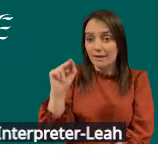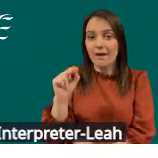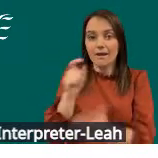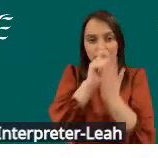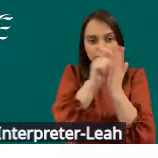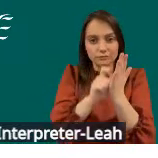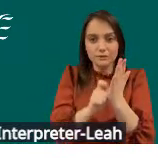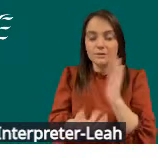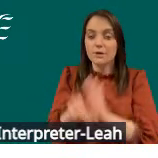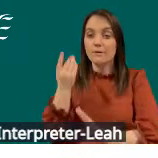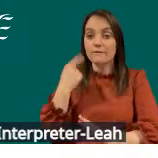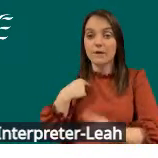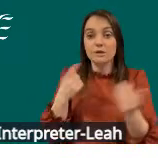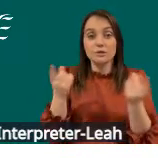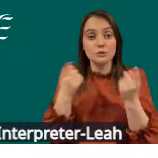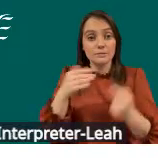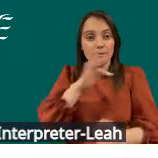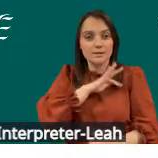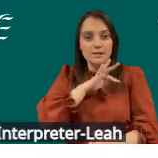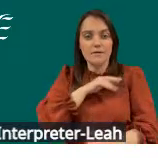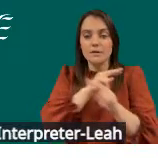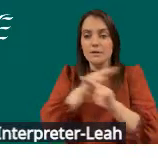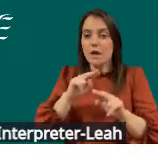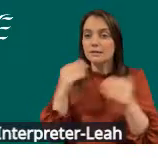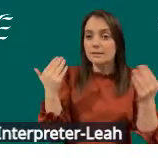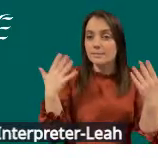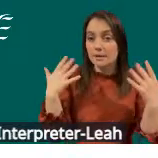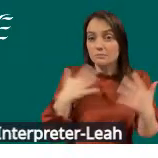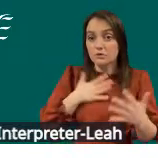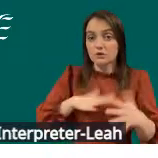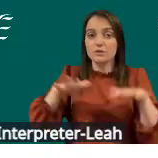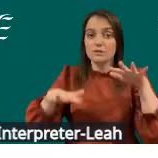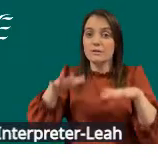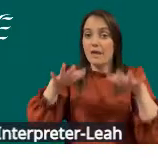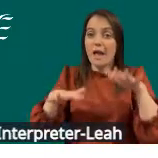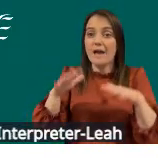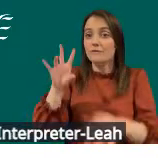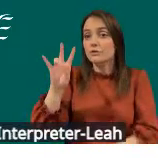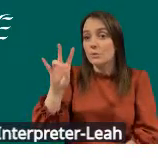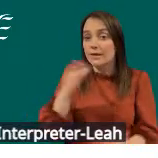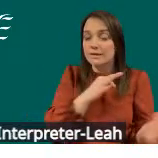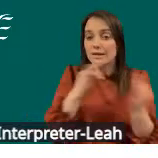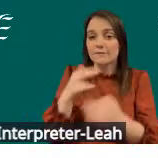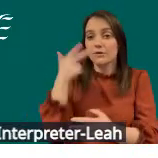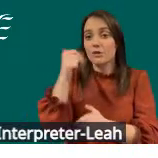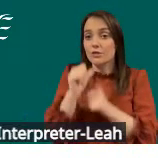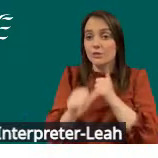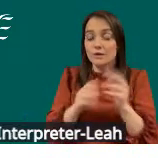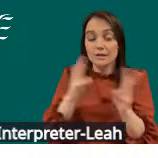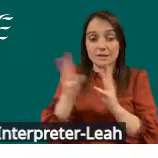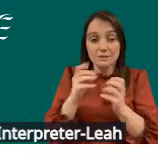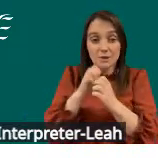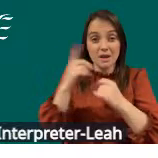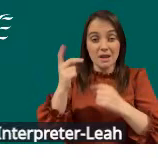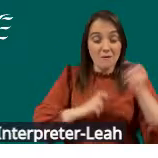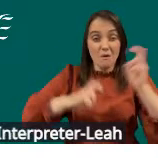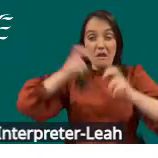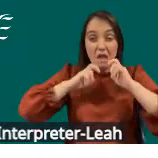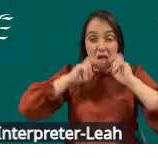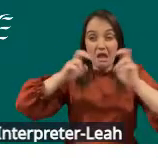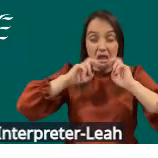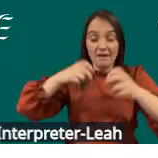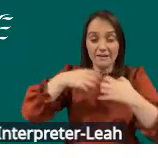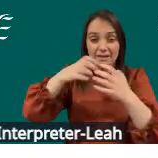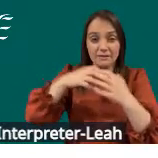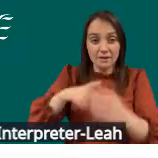this scale on myself, not being menopausal, just on an average Wednesday after 3 days of general practice and everyone roaring and shouting at you and giving out to you, I'd